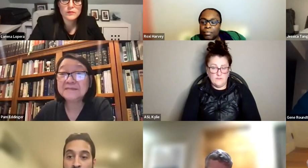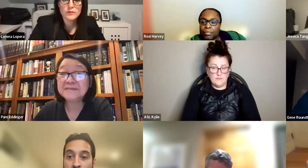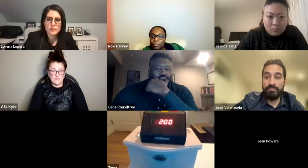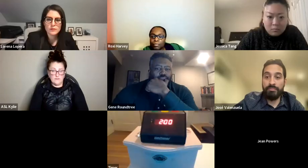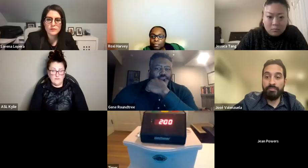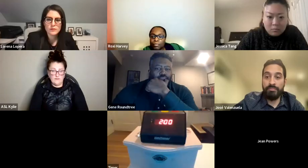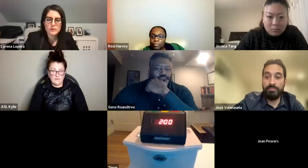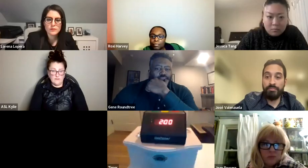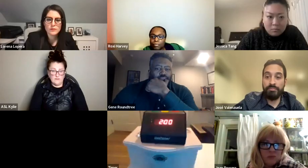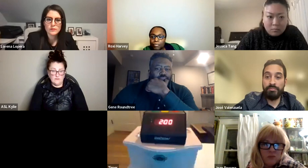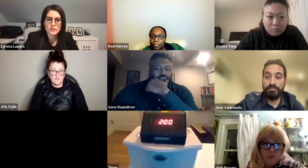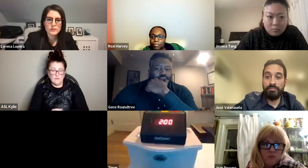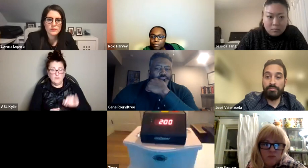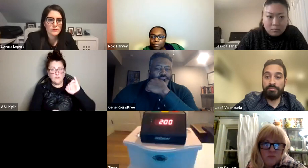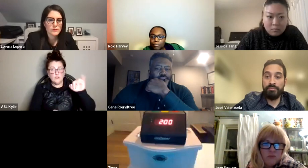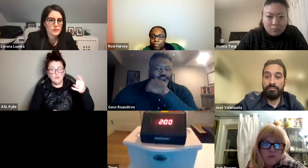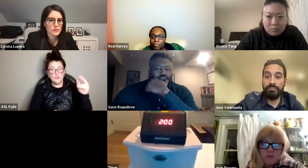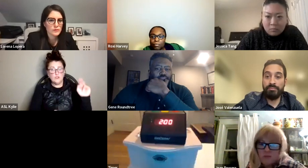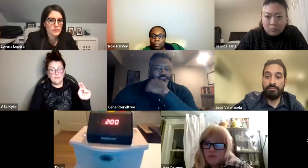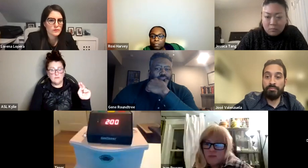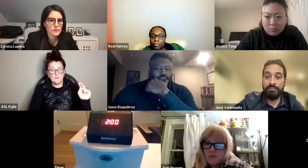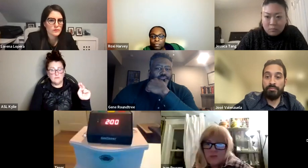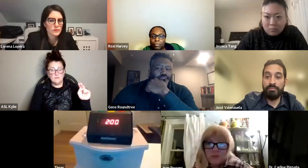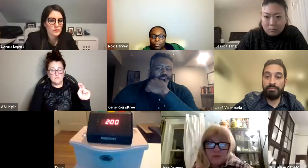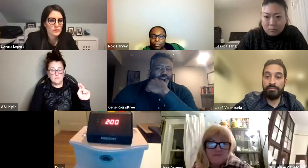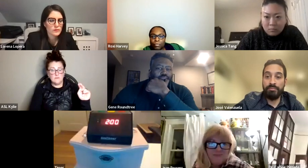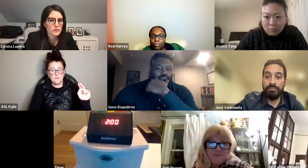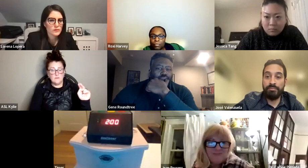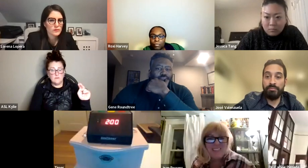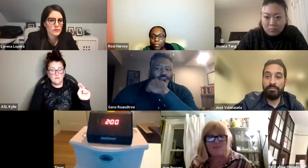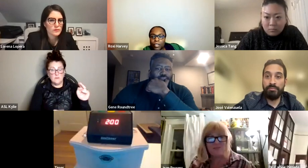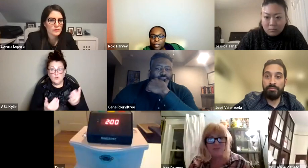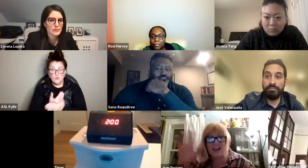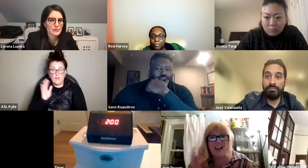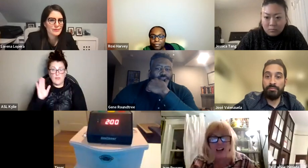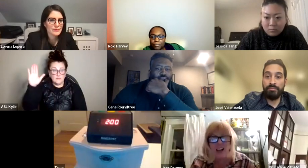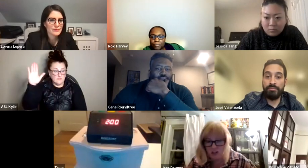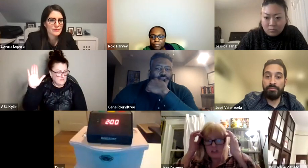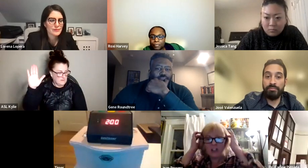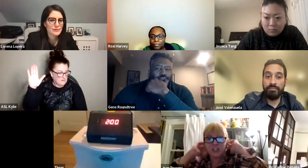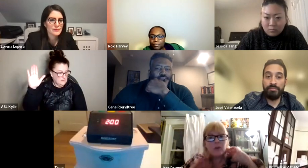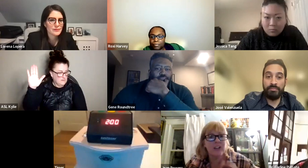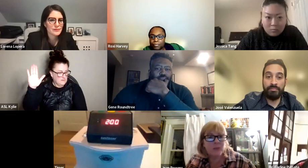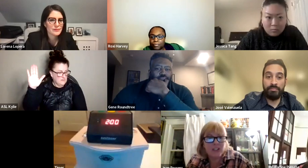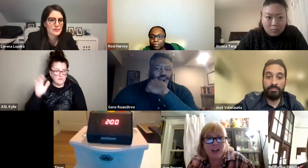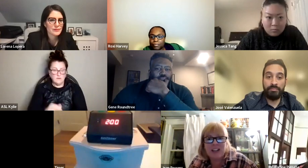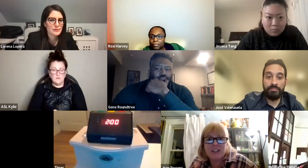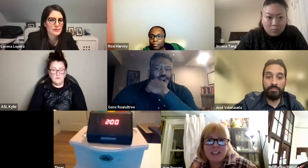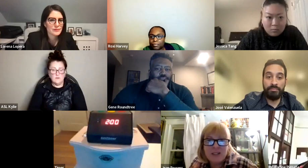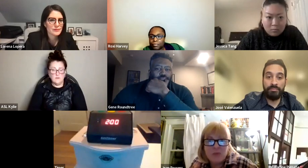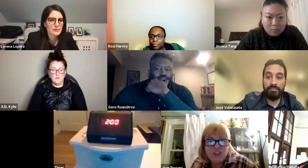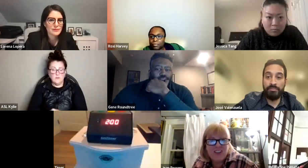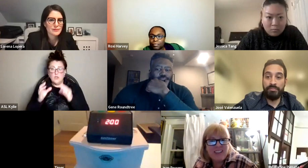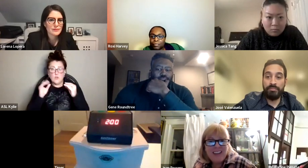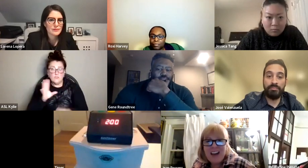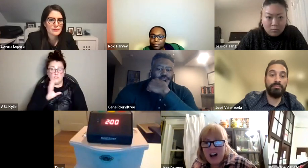Oh, maybe they were leftover hands. No, they're new hands. Hi, I figured as long as no one else was talking, I'd